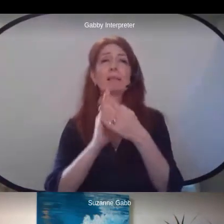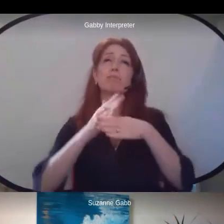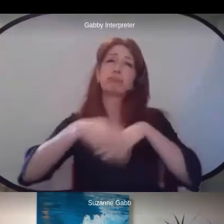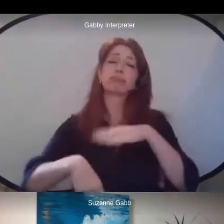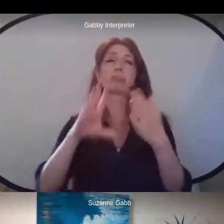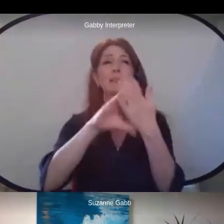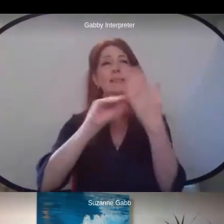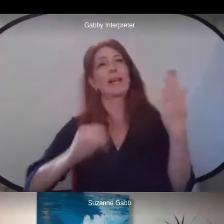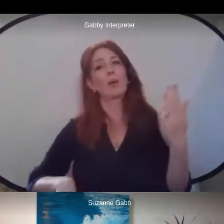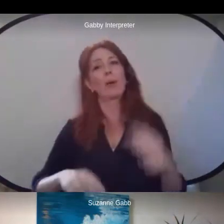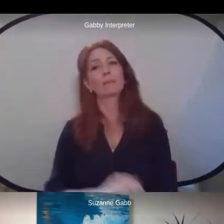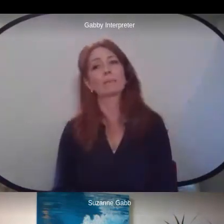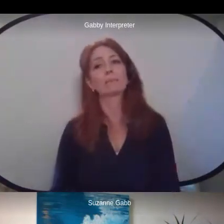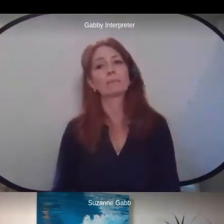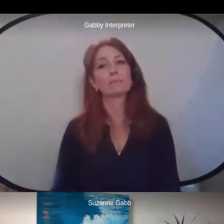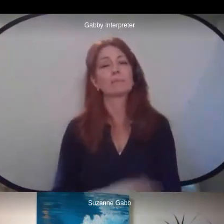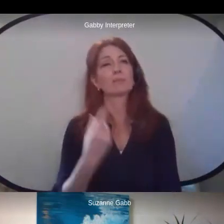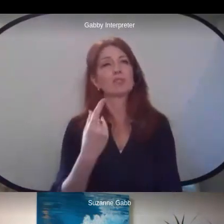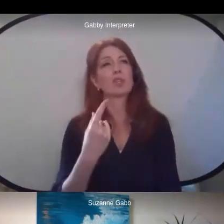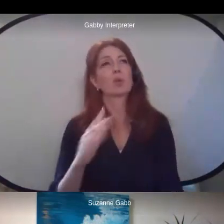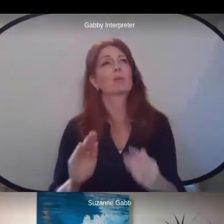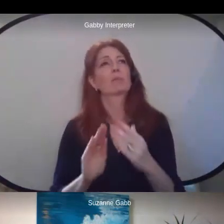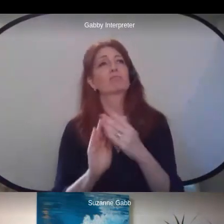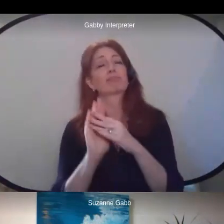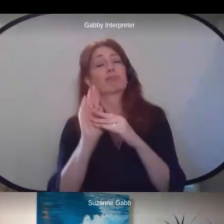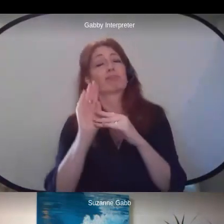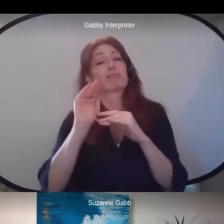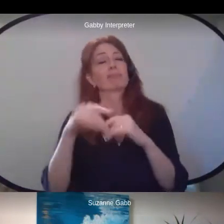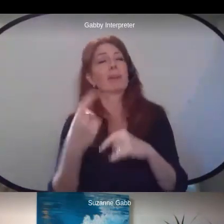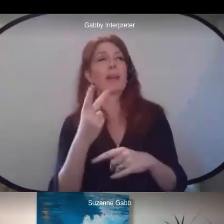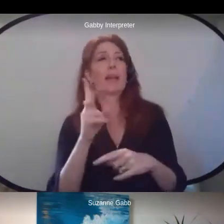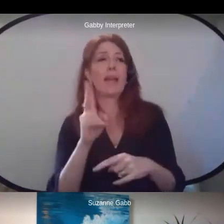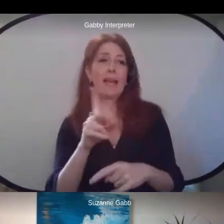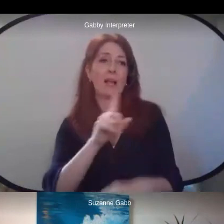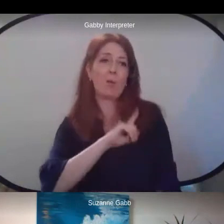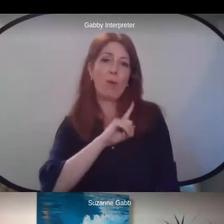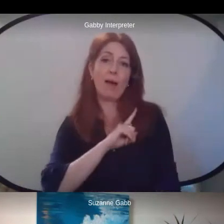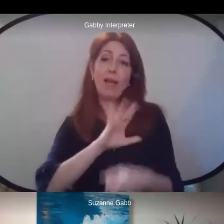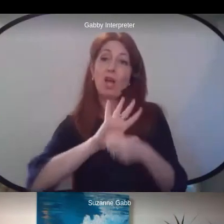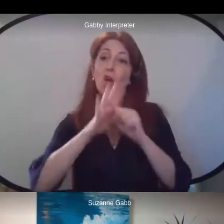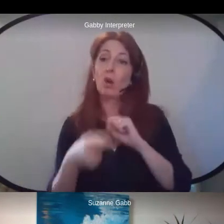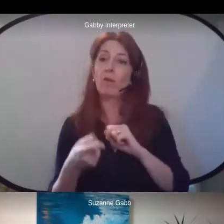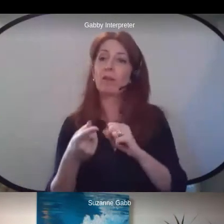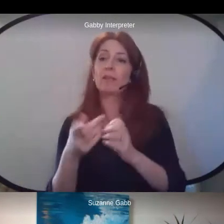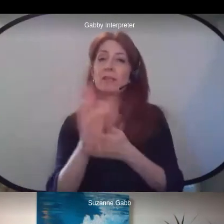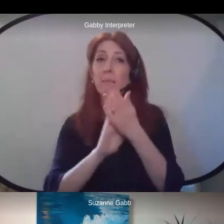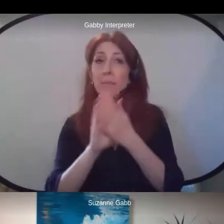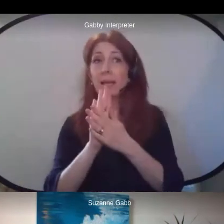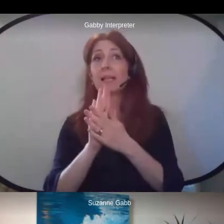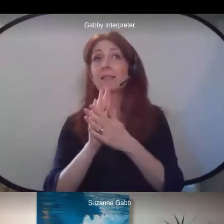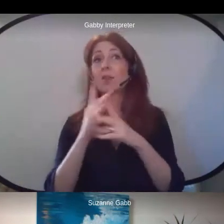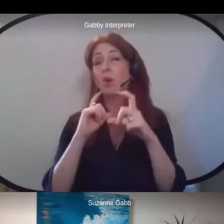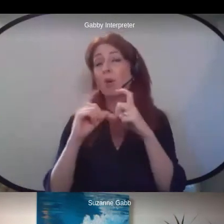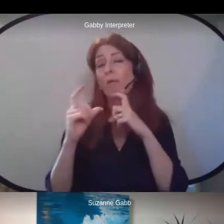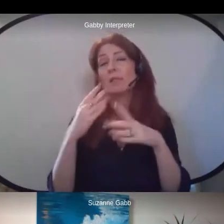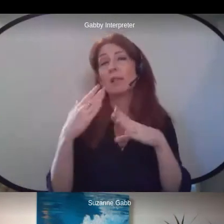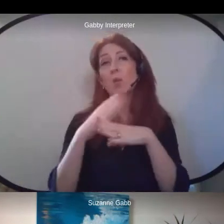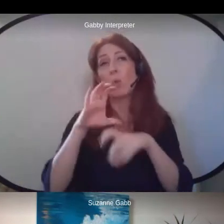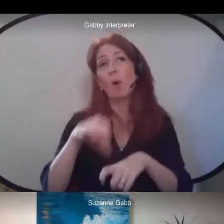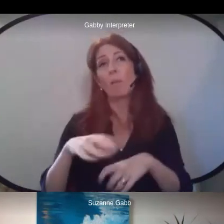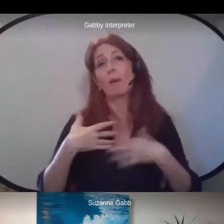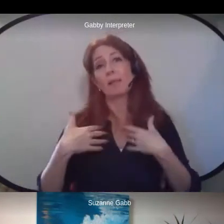we're sort of pivoting again, sort of because of COVID, we were already having conversations within workplace wellbeing.